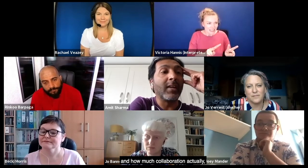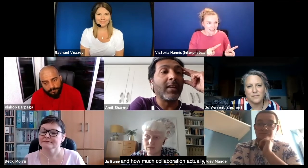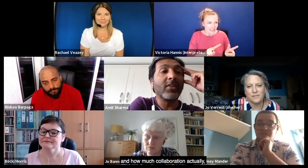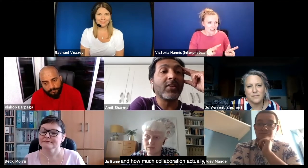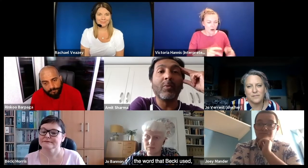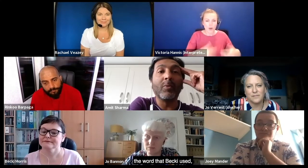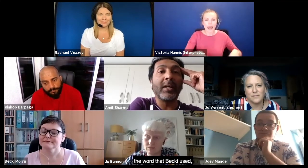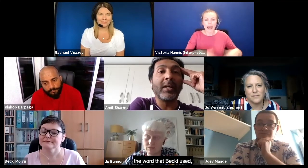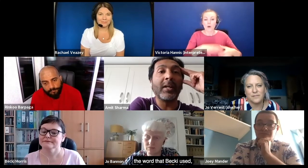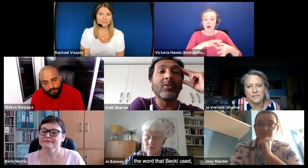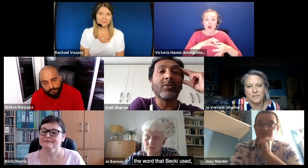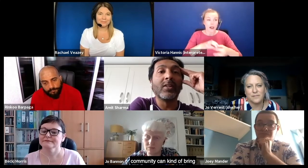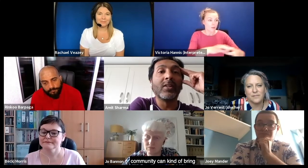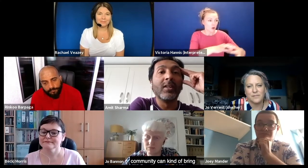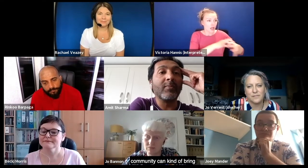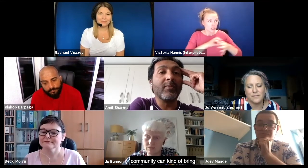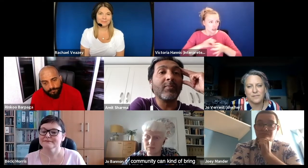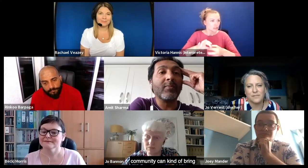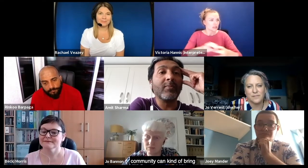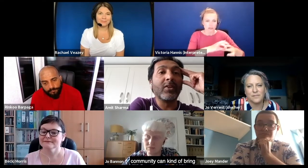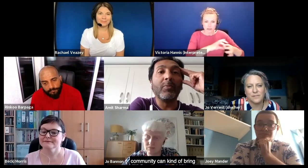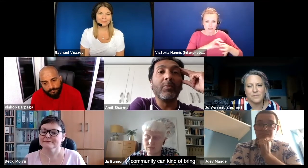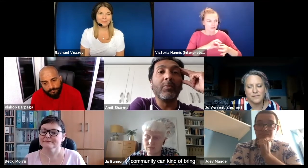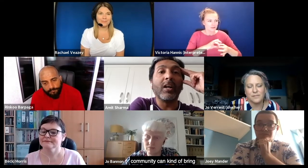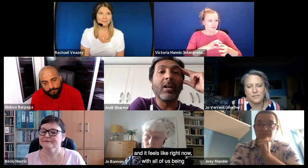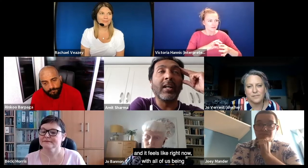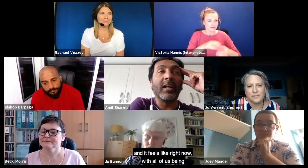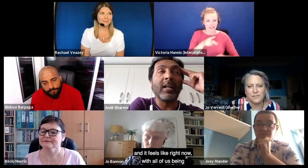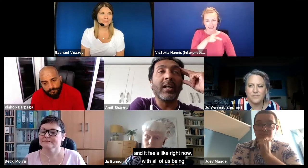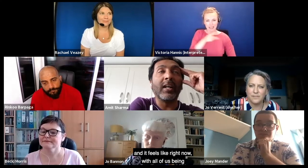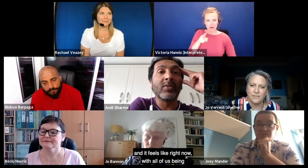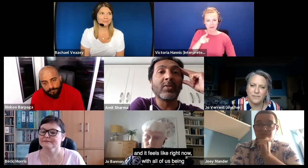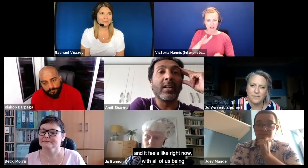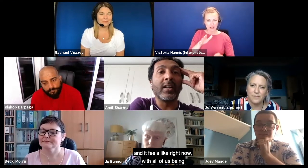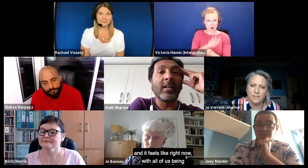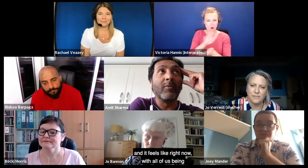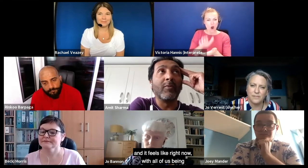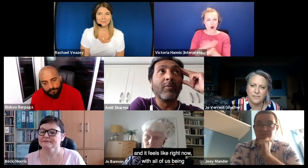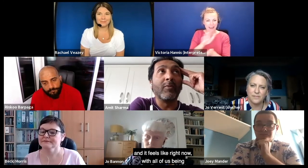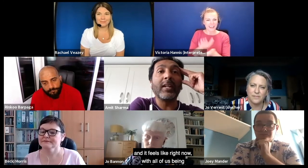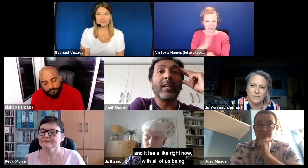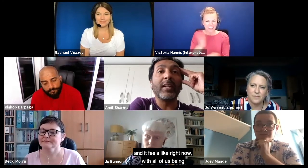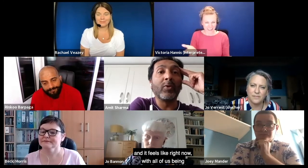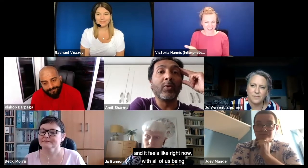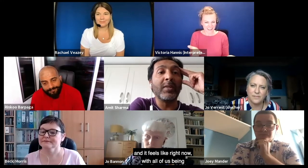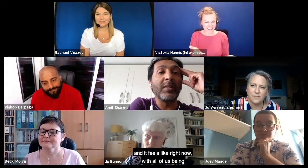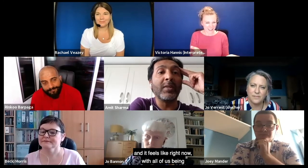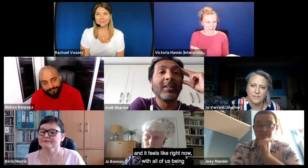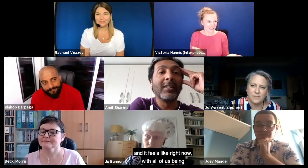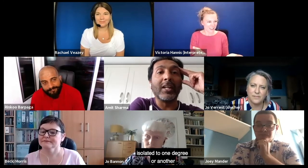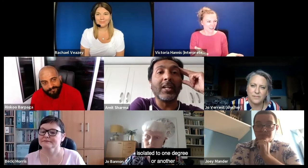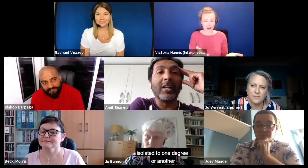collaboration, actually, the word that Becki used, community can kind of bring. And it feels like right now, with all of us